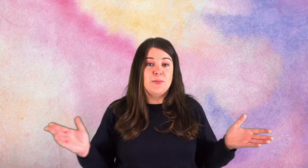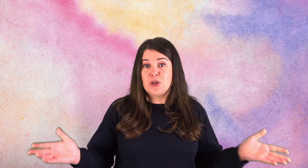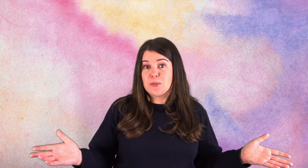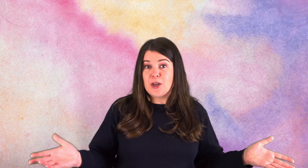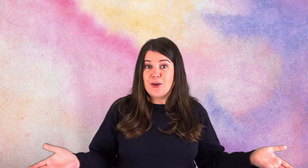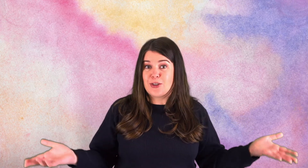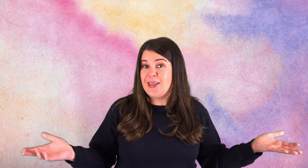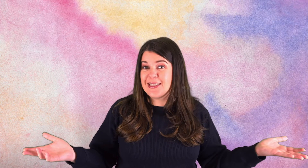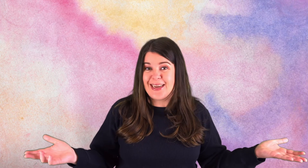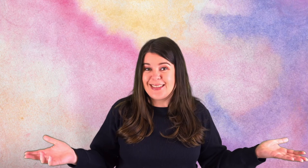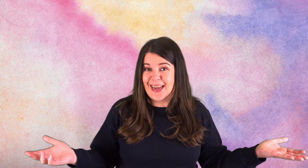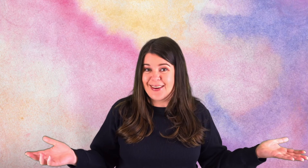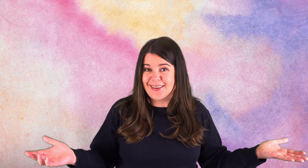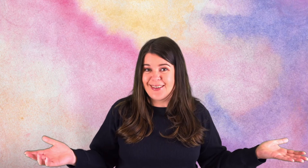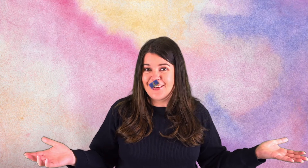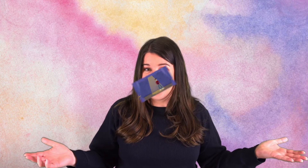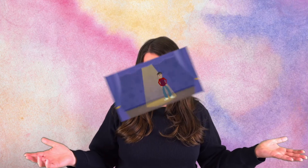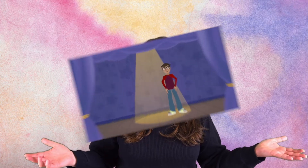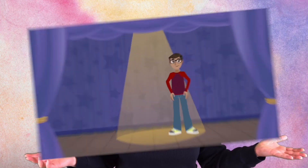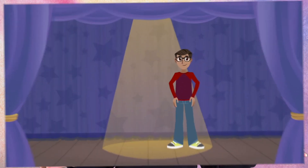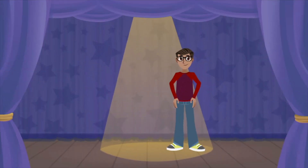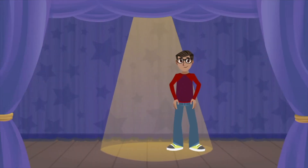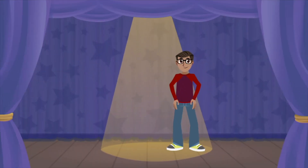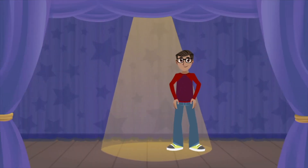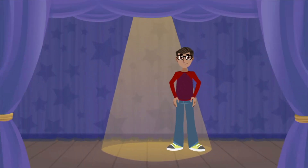sing some worship songs, so let's stand together.